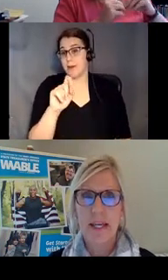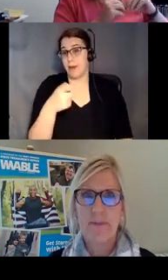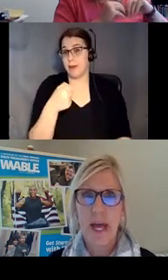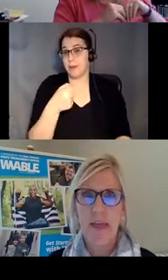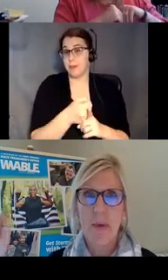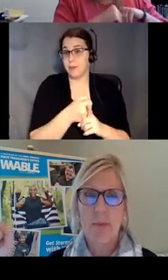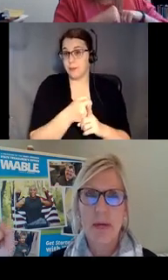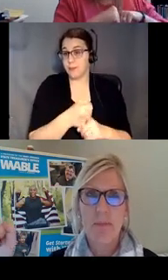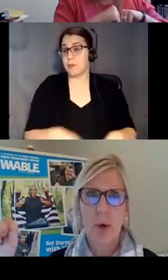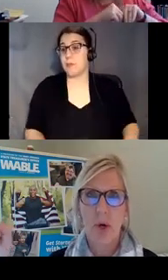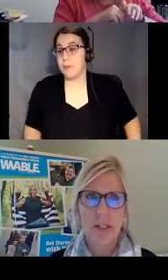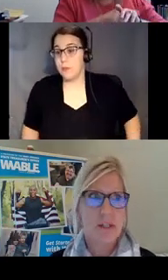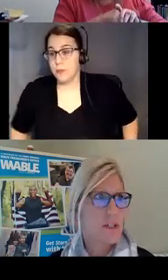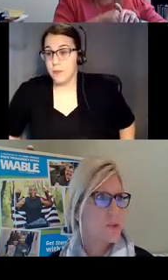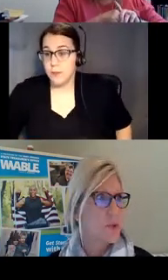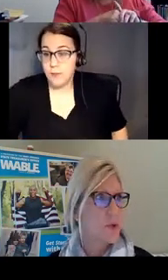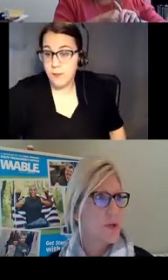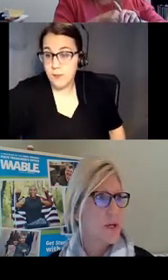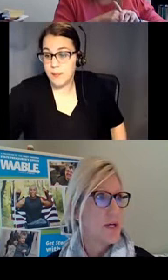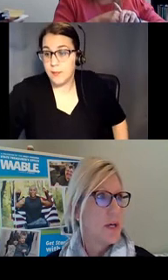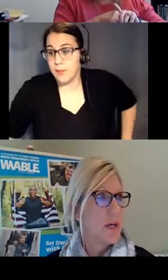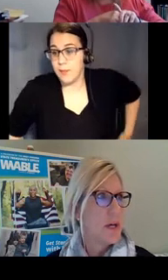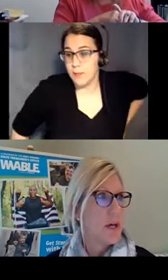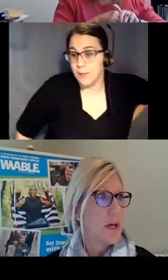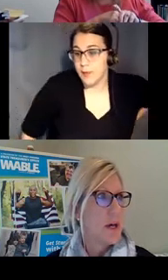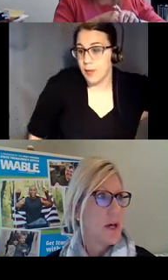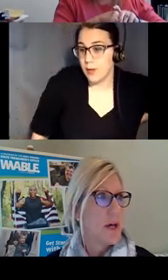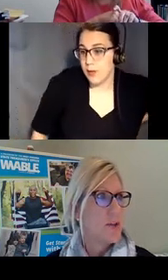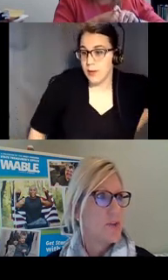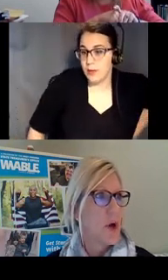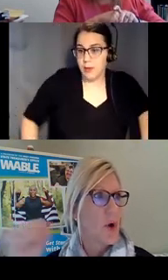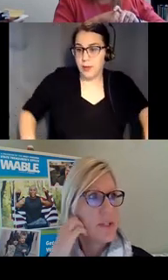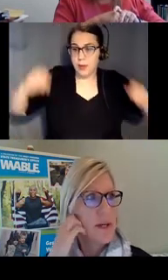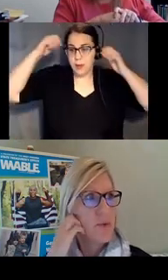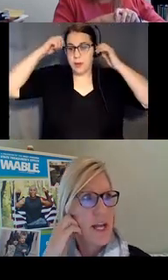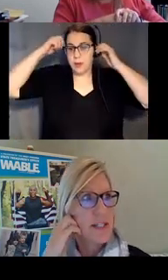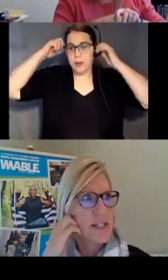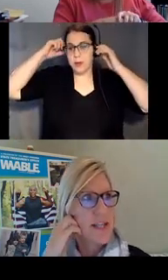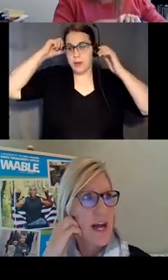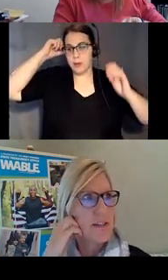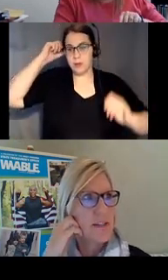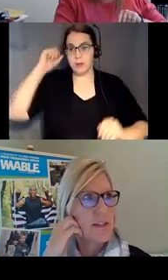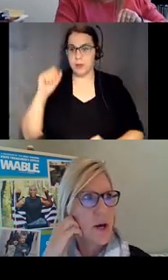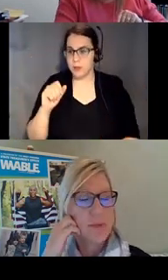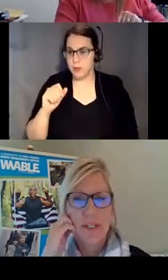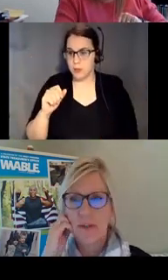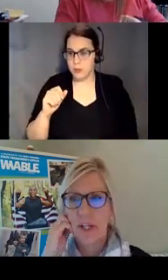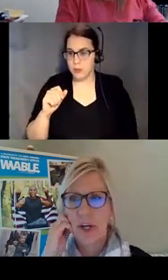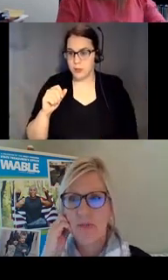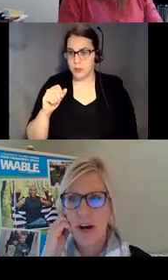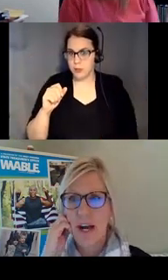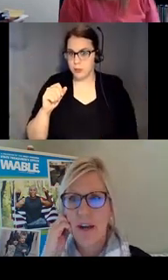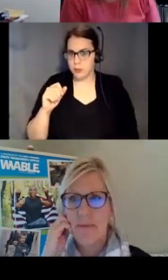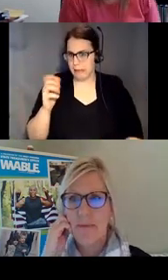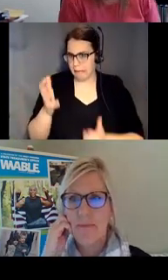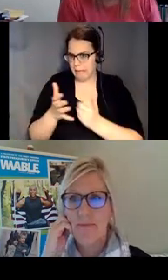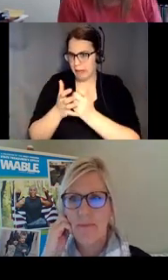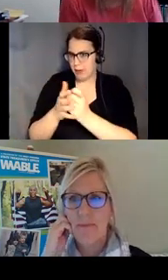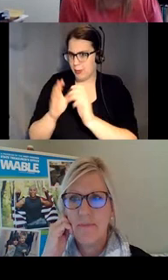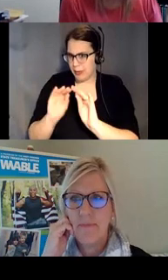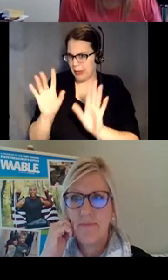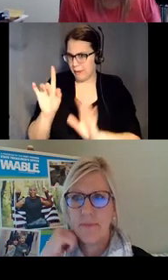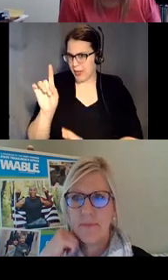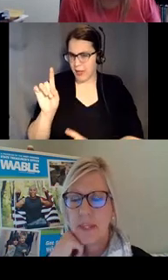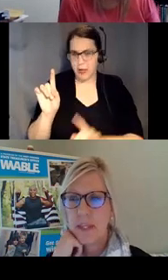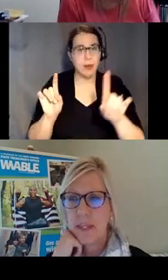kicks in, and that would be per individual. So Renee, does that help to clarify?